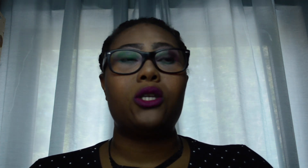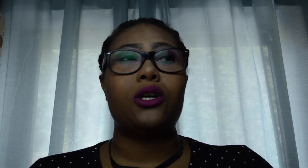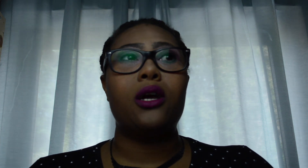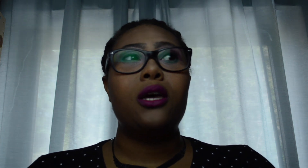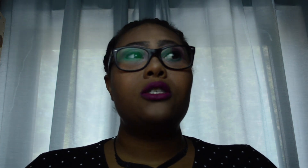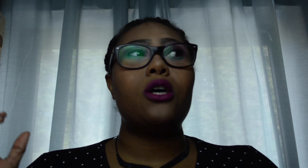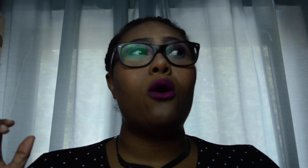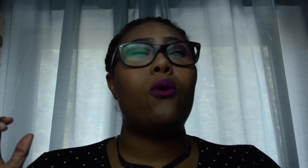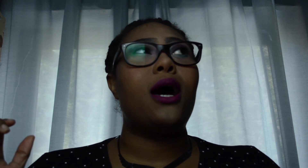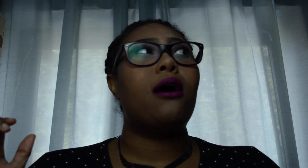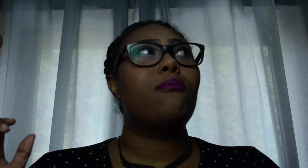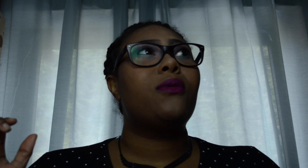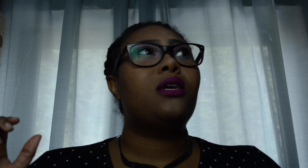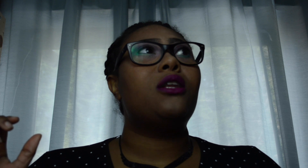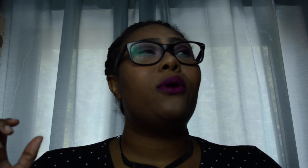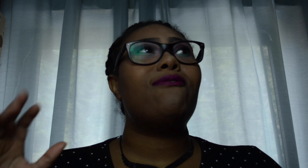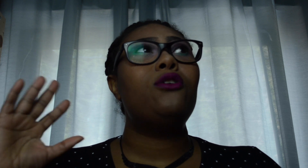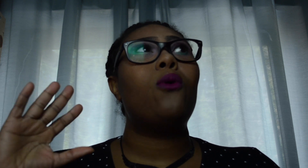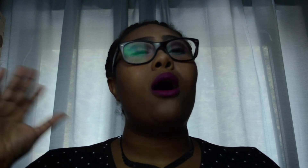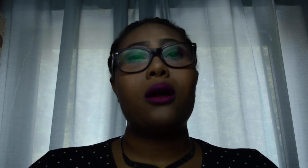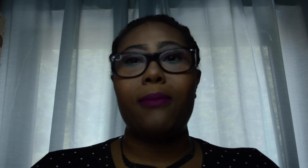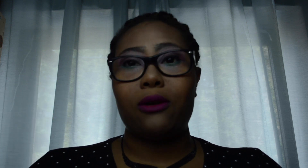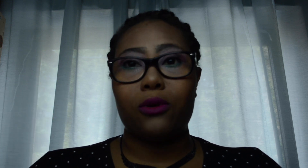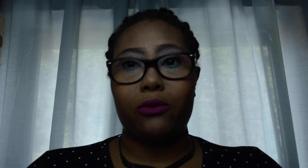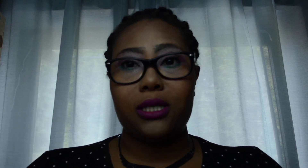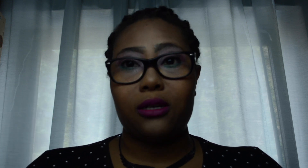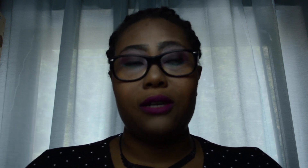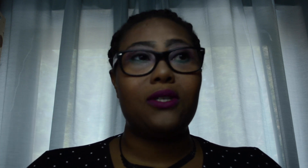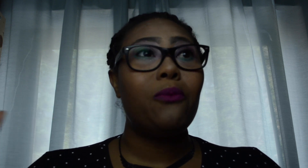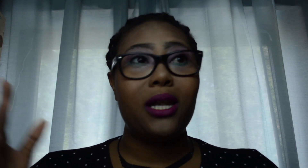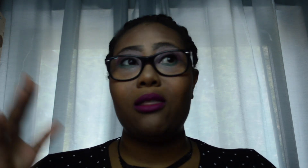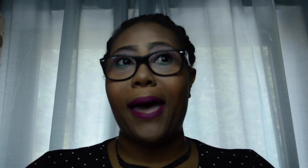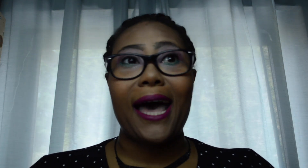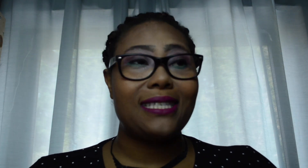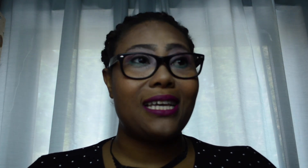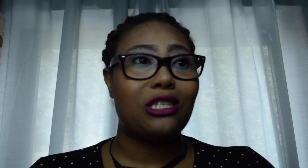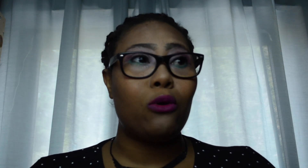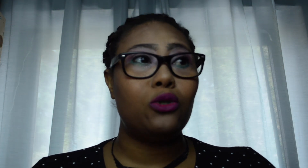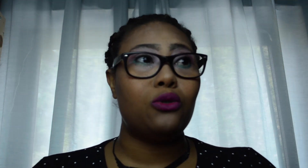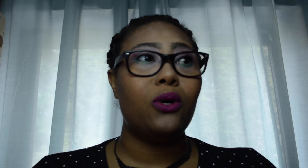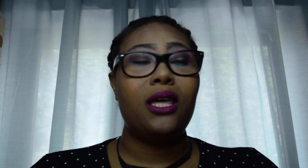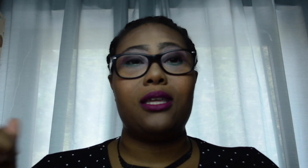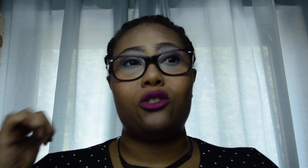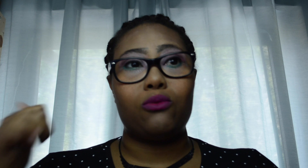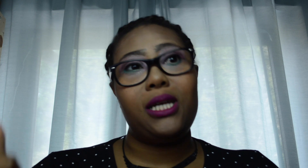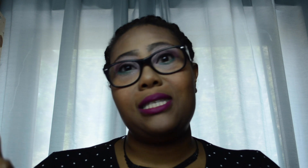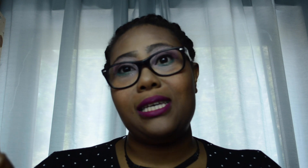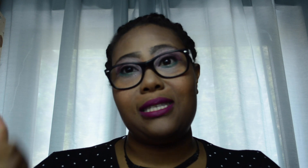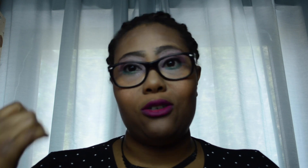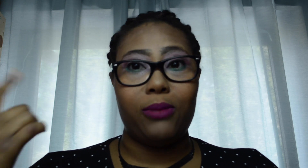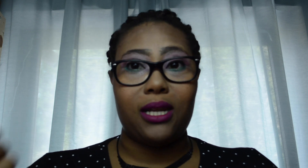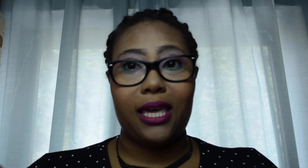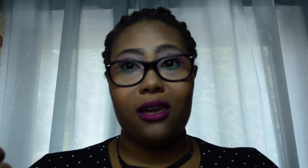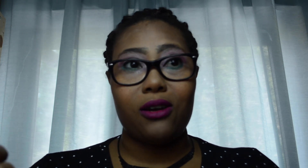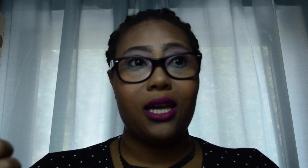full picture. So, you know, if you are a microaggressor, if someone in the past has told you that you're